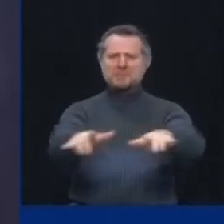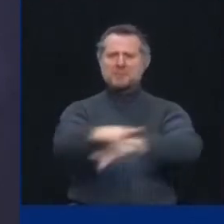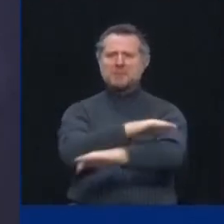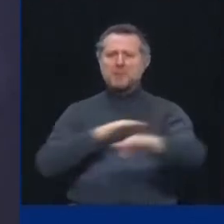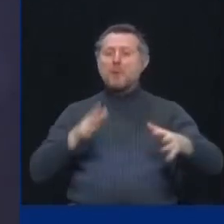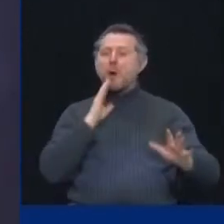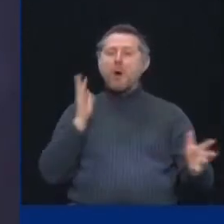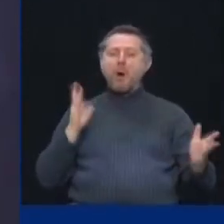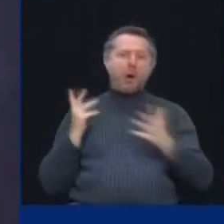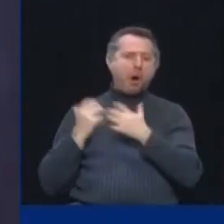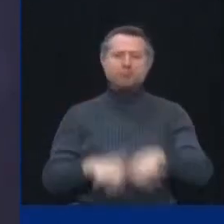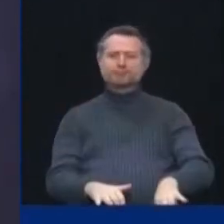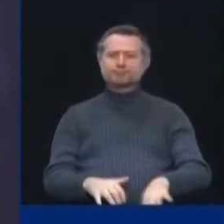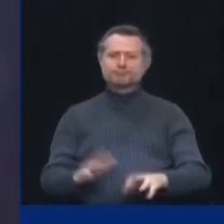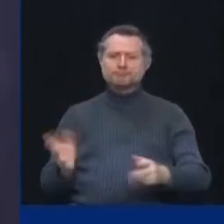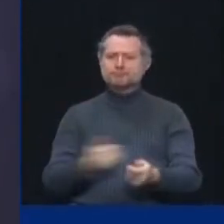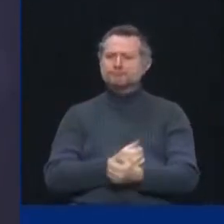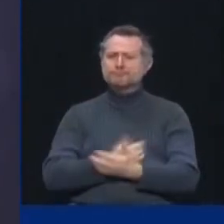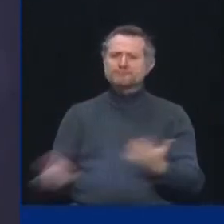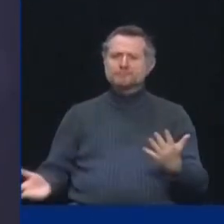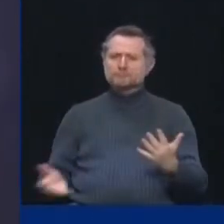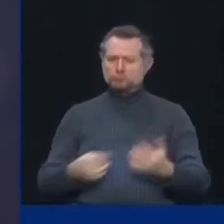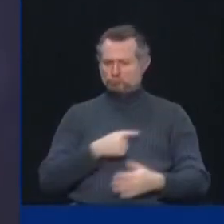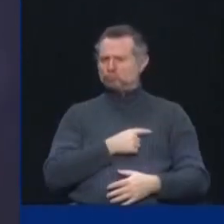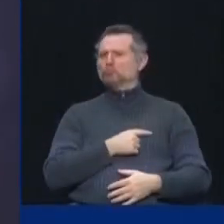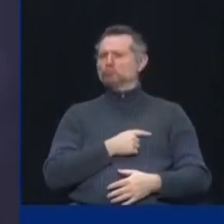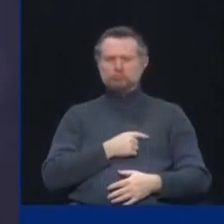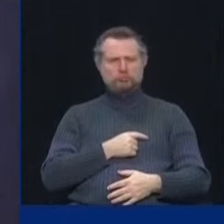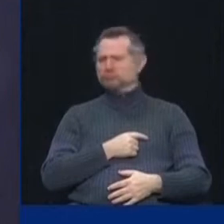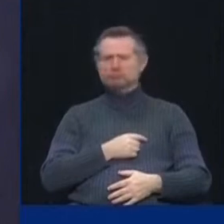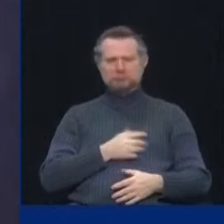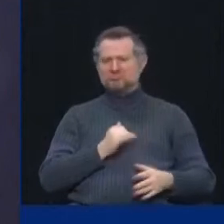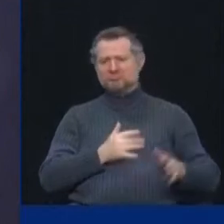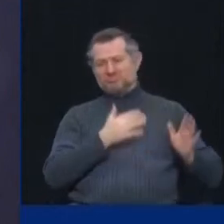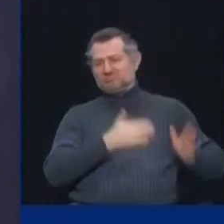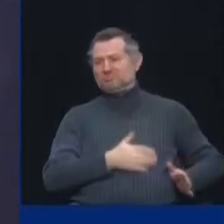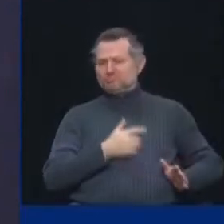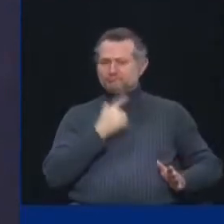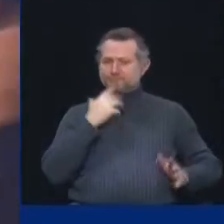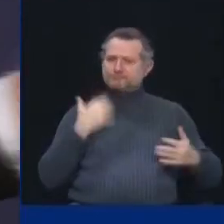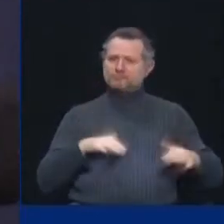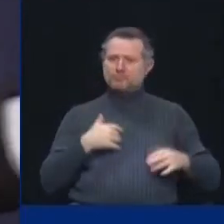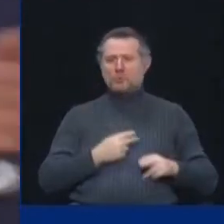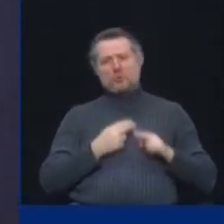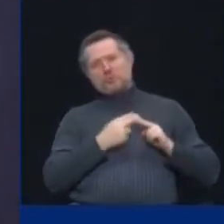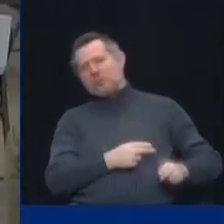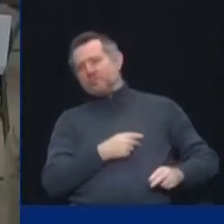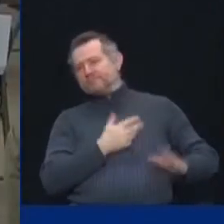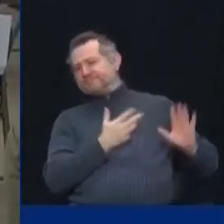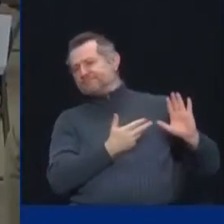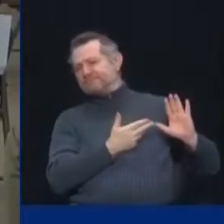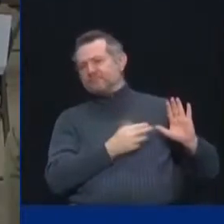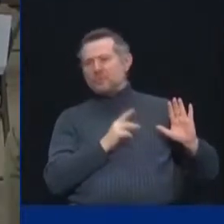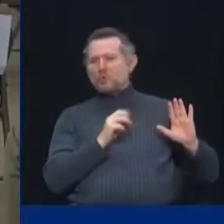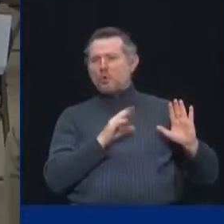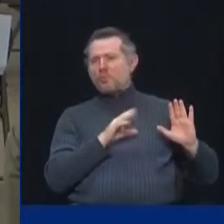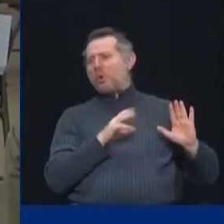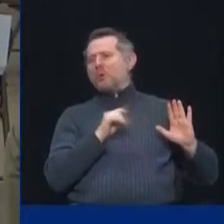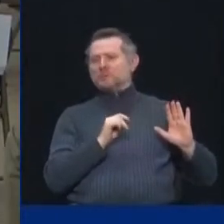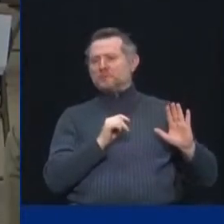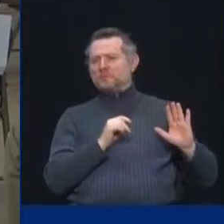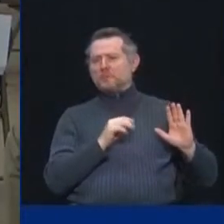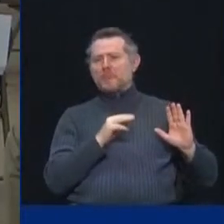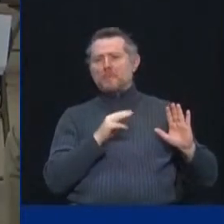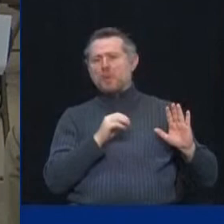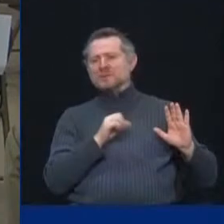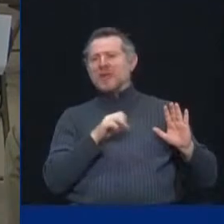He's a nice, community-oriented Robert Moses, is what I think of him. Let's give him a big round of applause, Jano